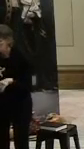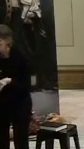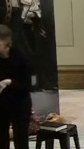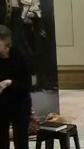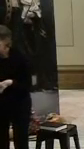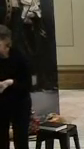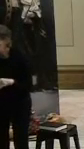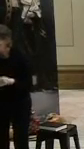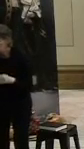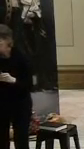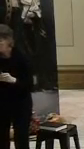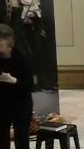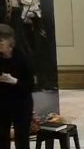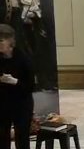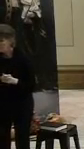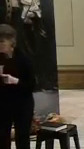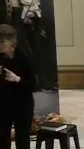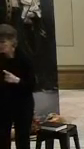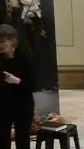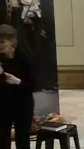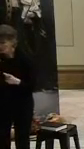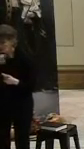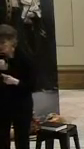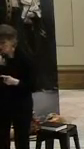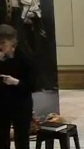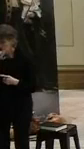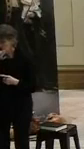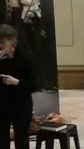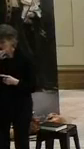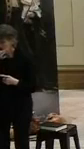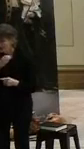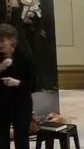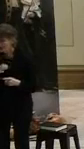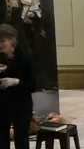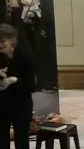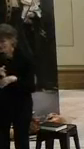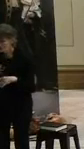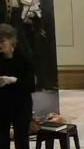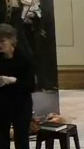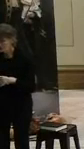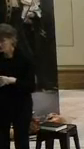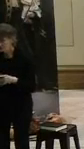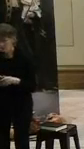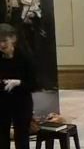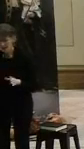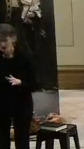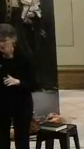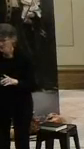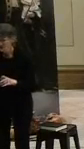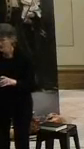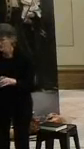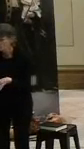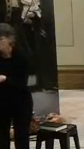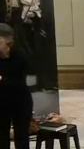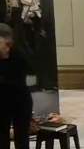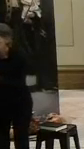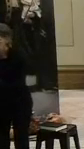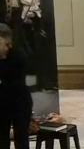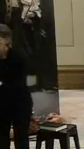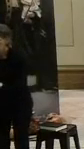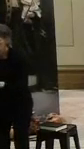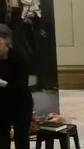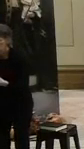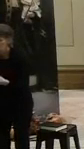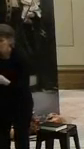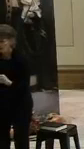most intimate way when we come to Holy Communion. Be Christ to one another. Allow your common